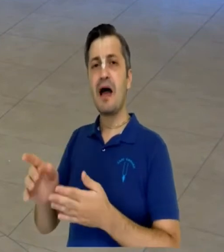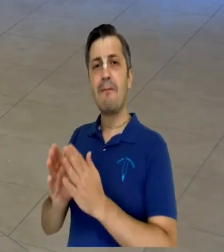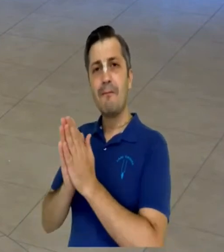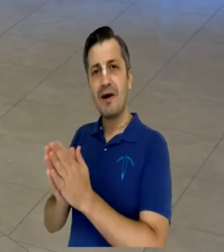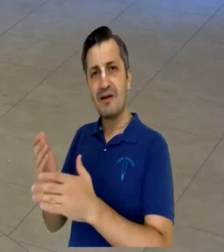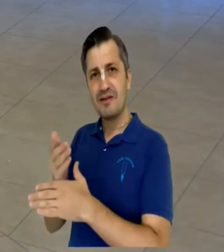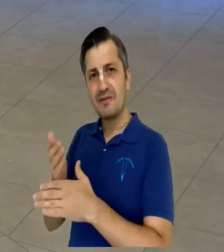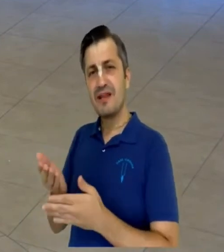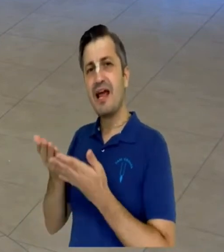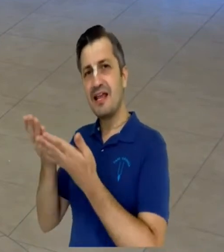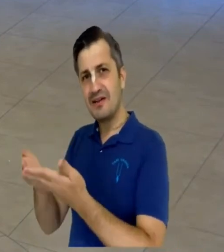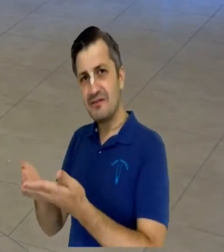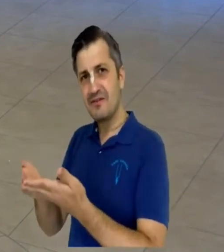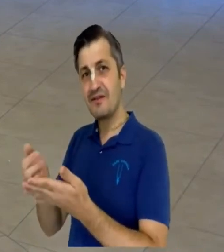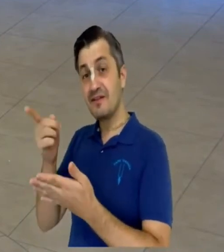actually